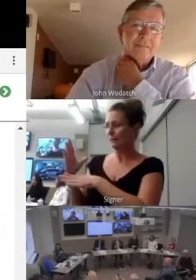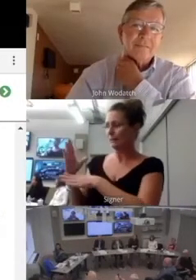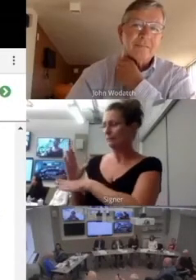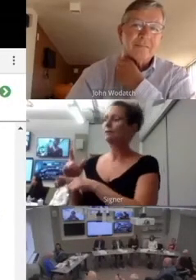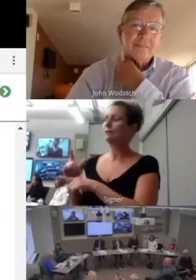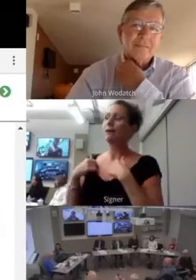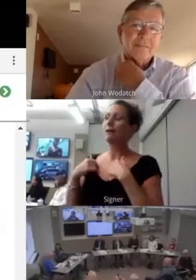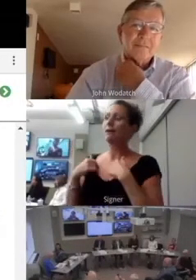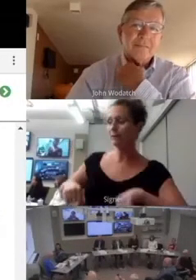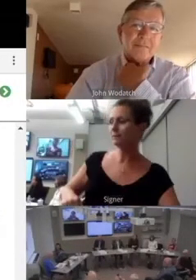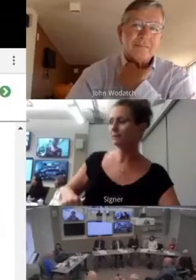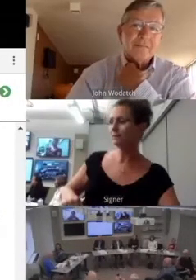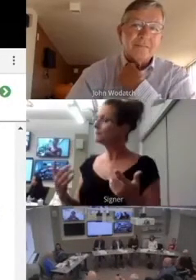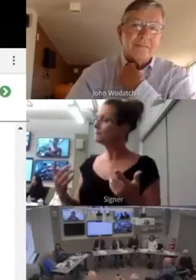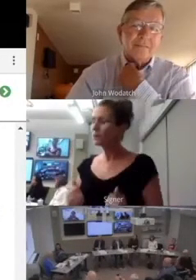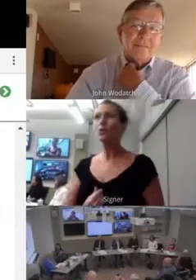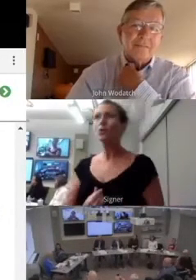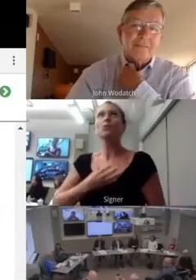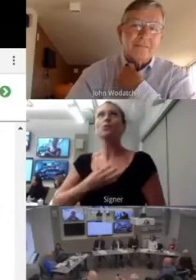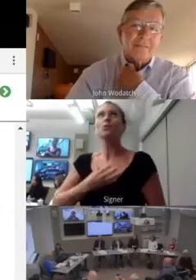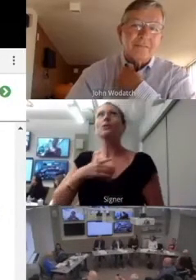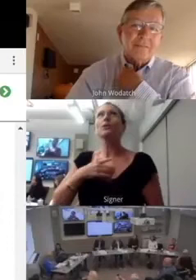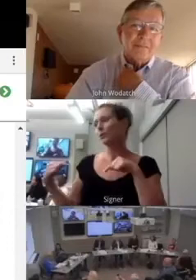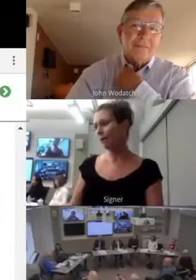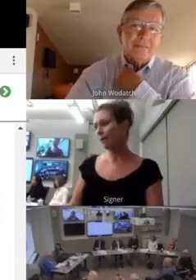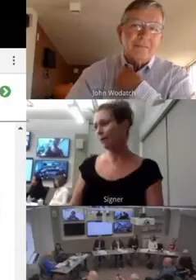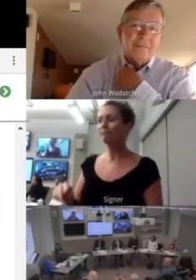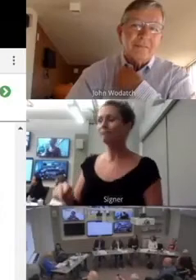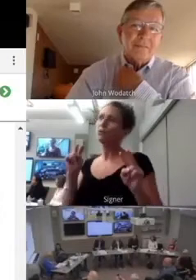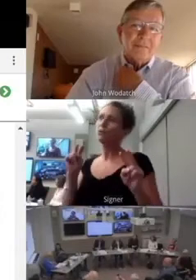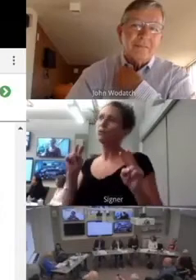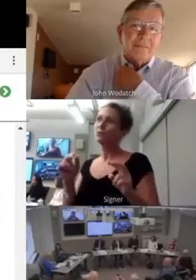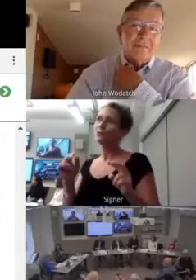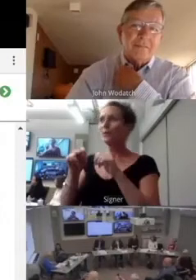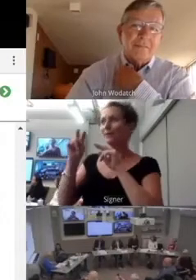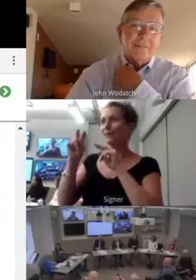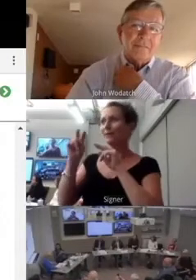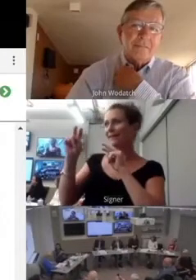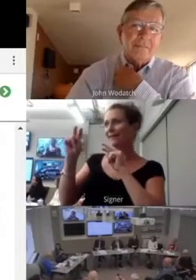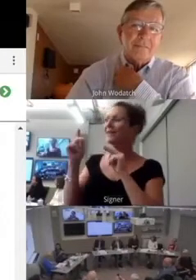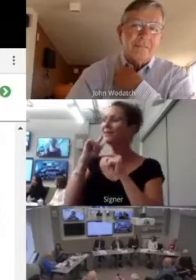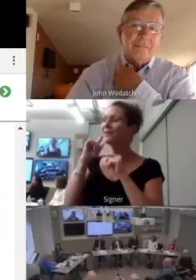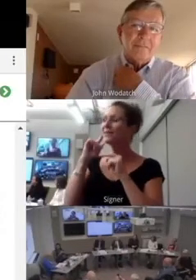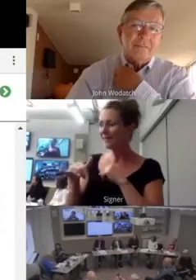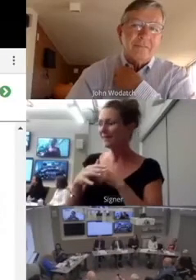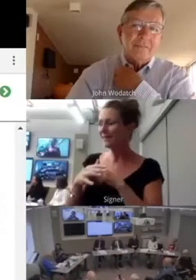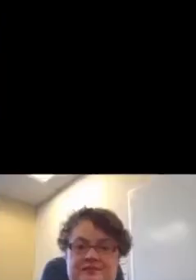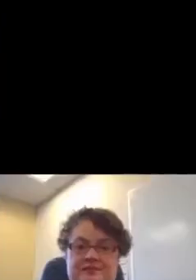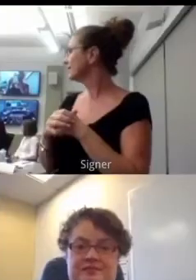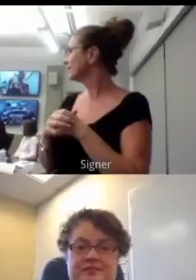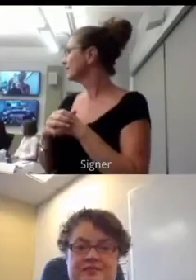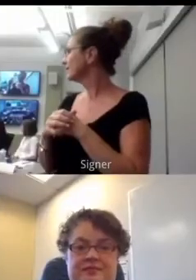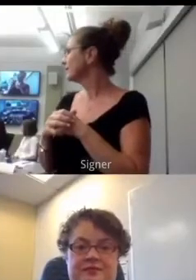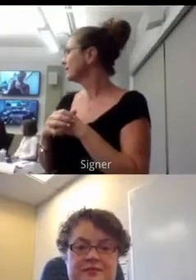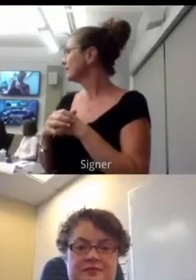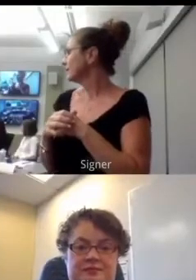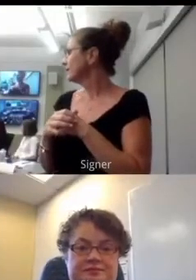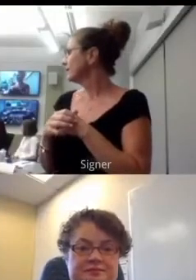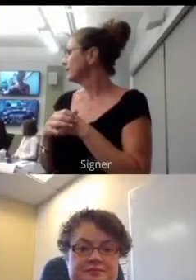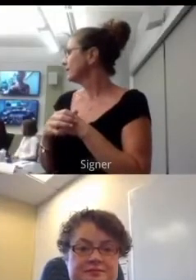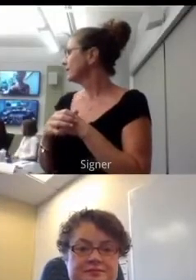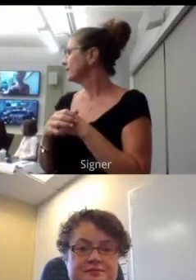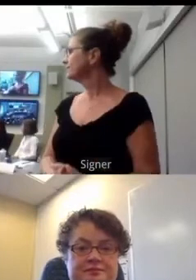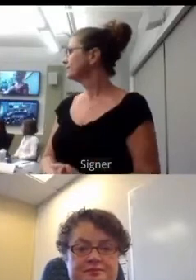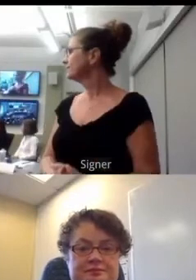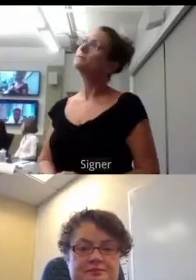Been looking forward with anticipation to these discussions. I guess how I would frame my current thinking, David, on